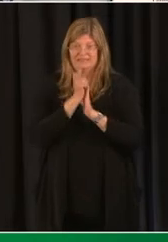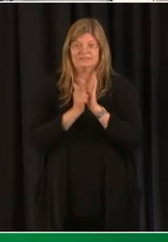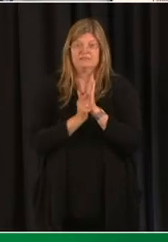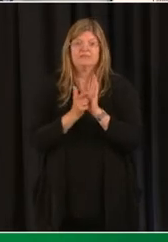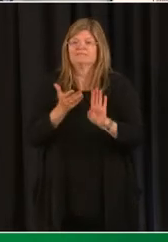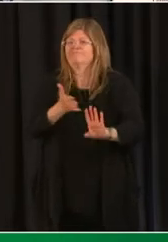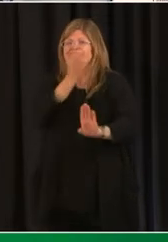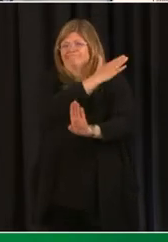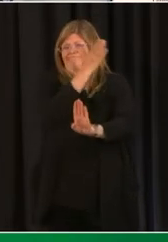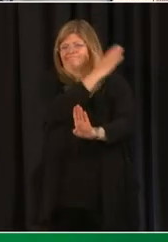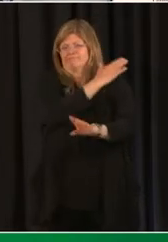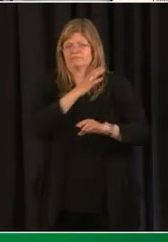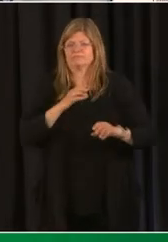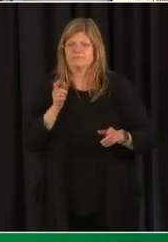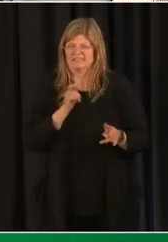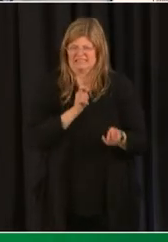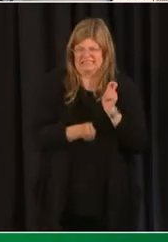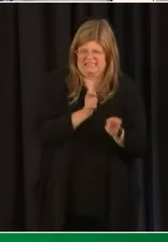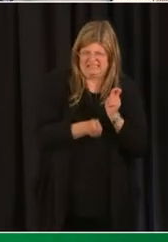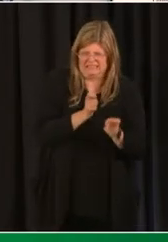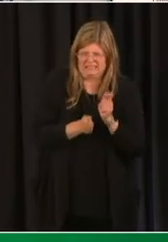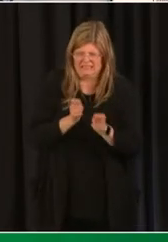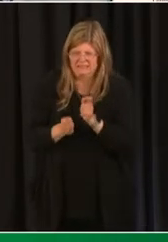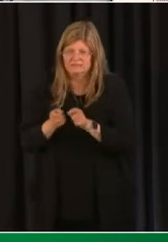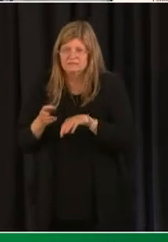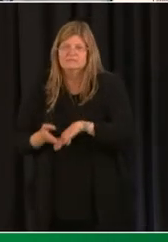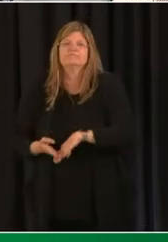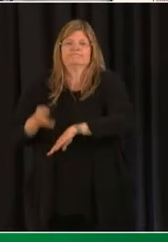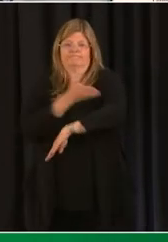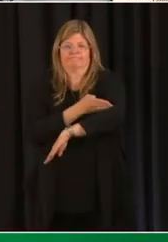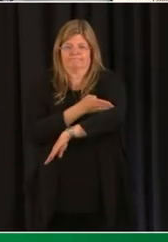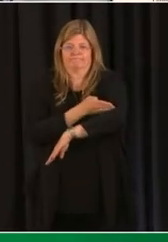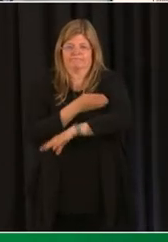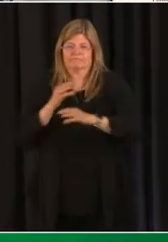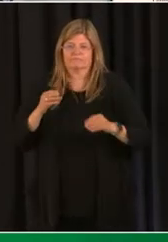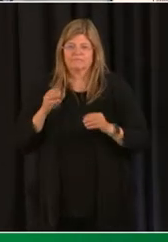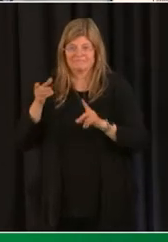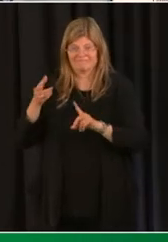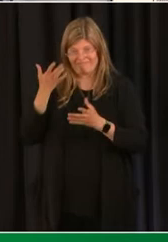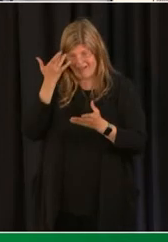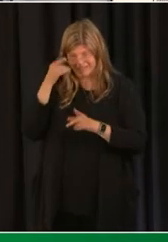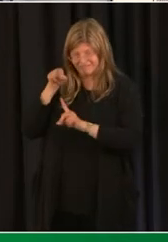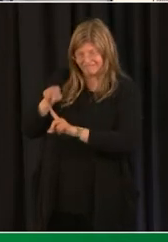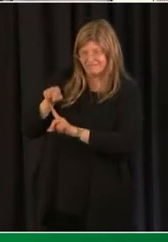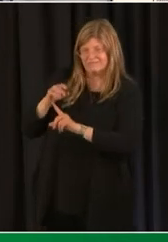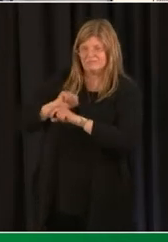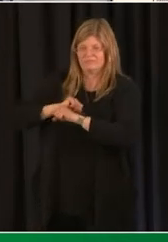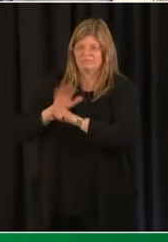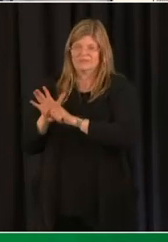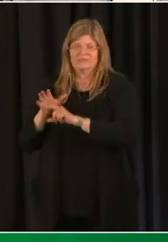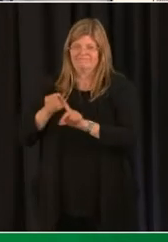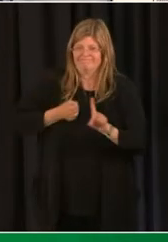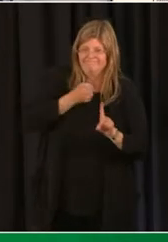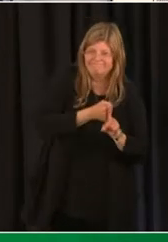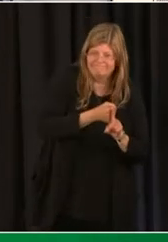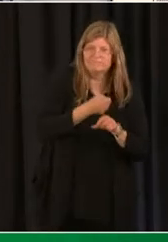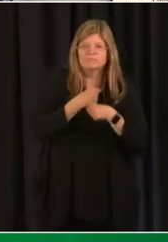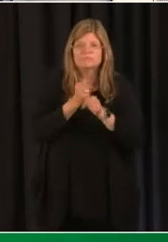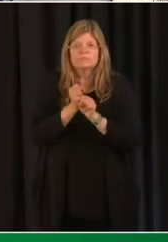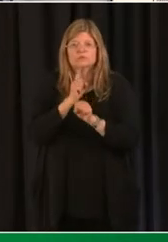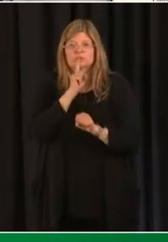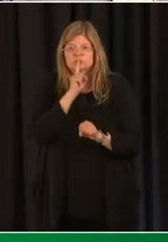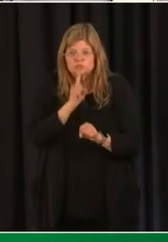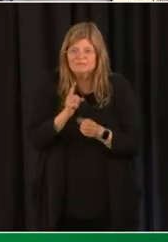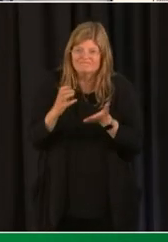housing assistance is provided by the government shall be considered as the income of the tenant for the purpose of this